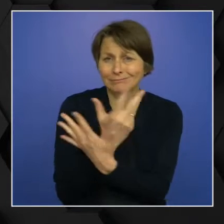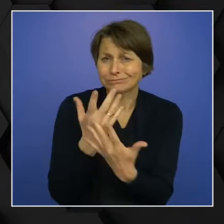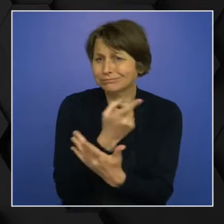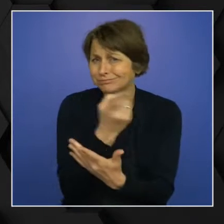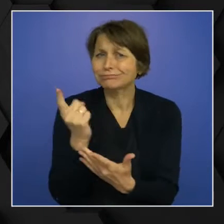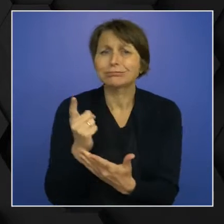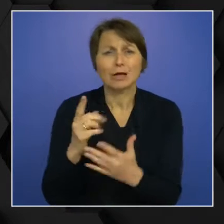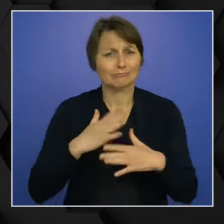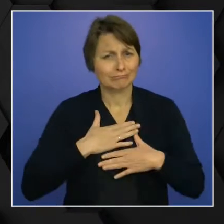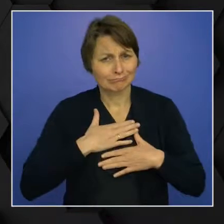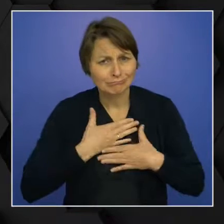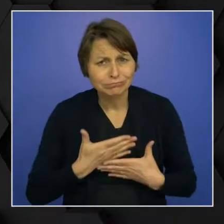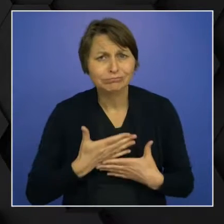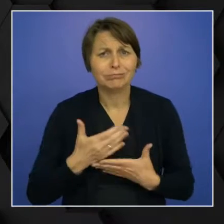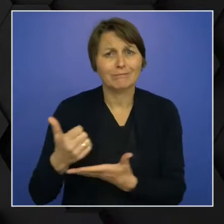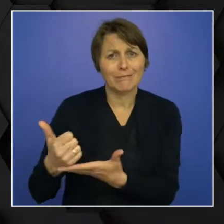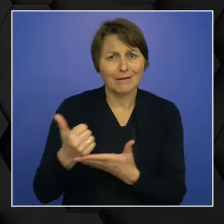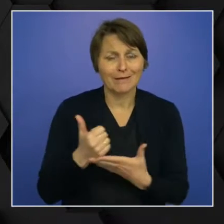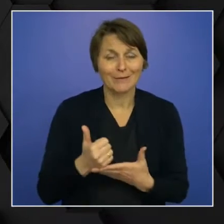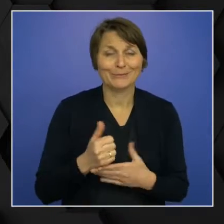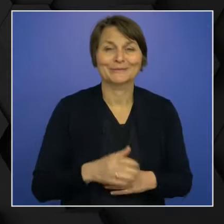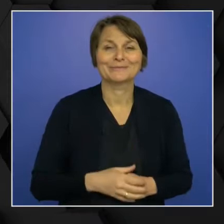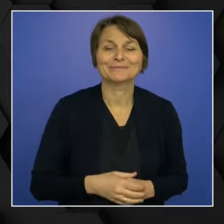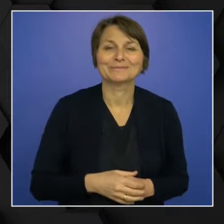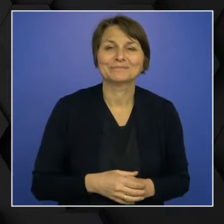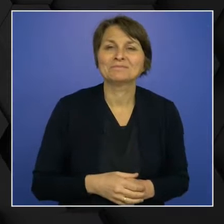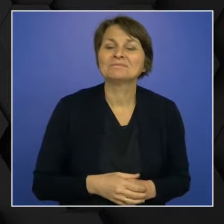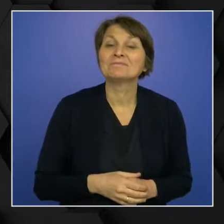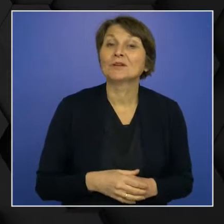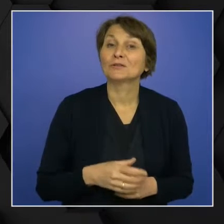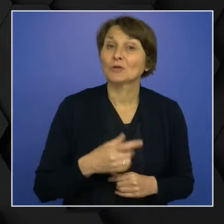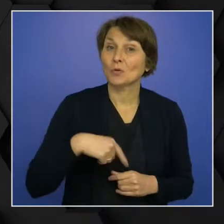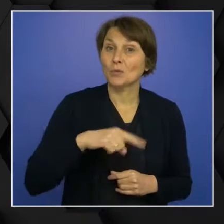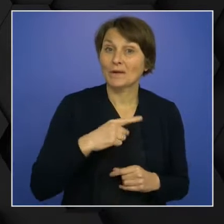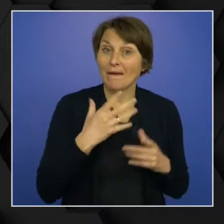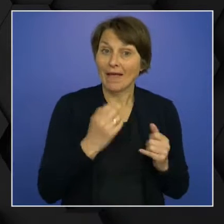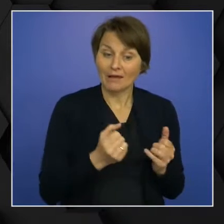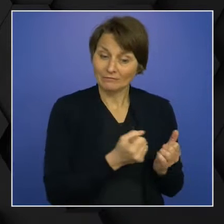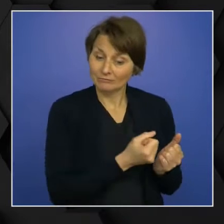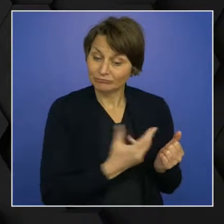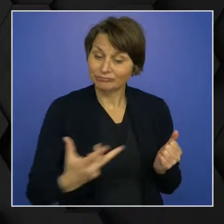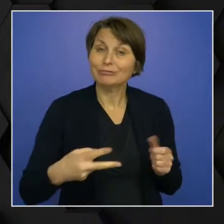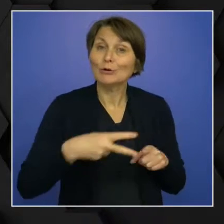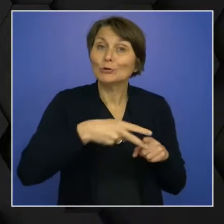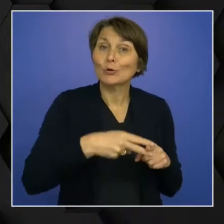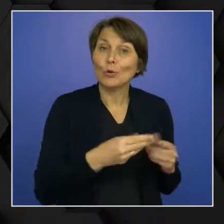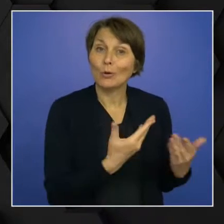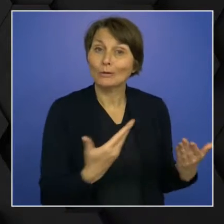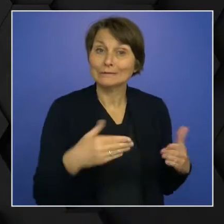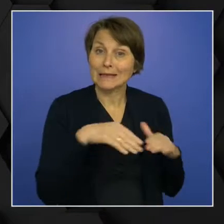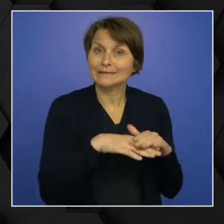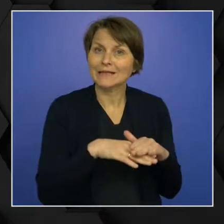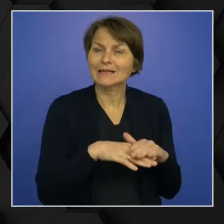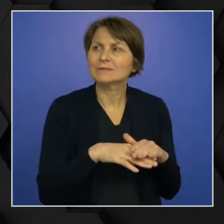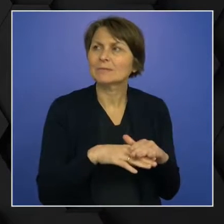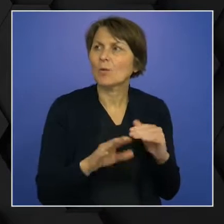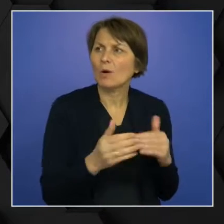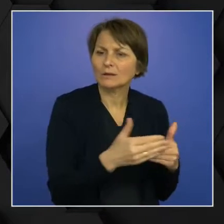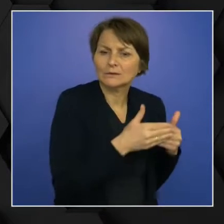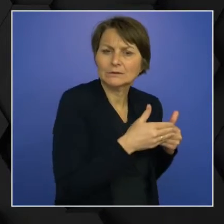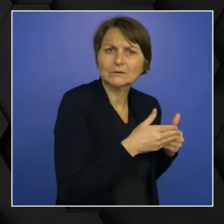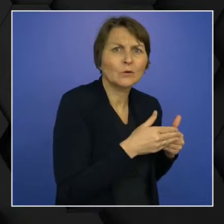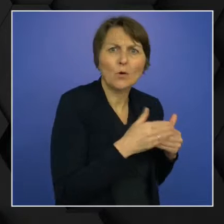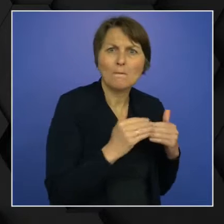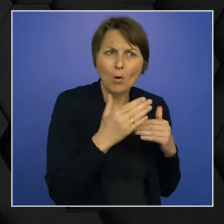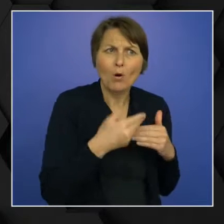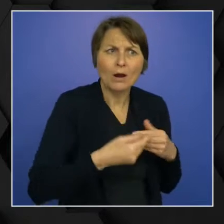because those of us who work with accessibility tools, we actually want more people to use them. It's not like we want less people to use them.